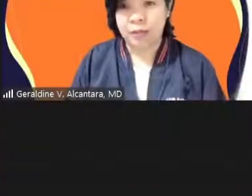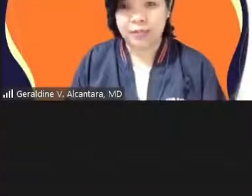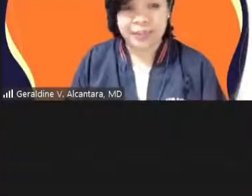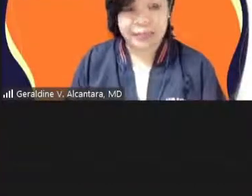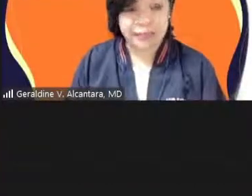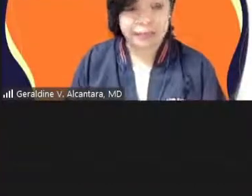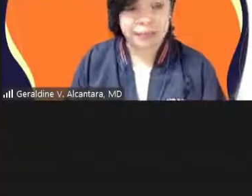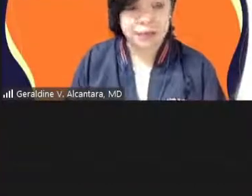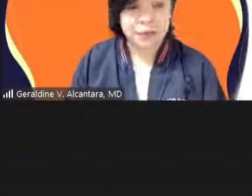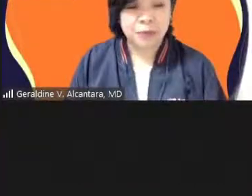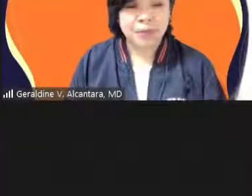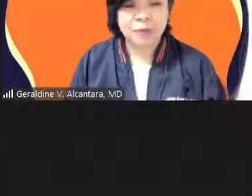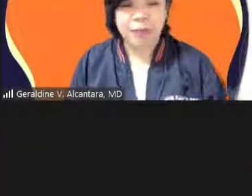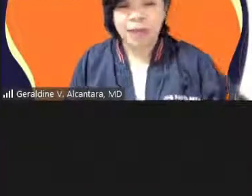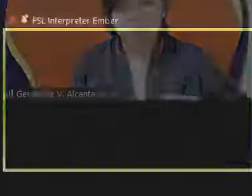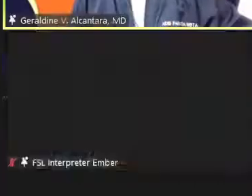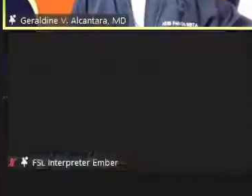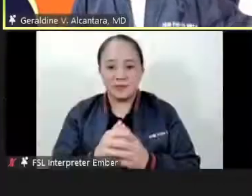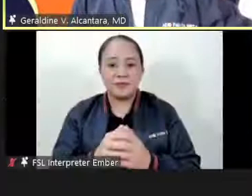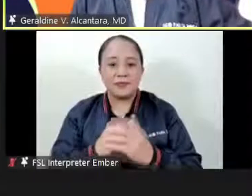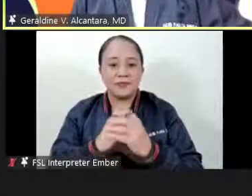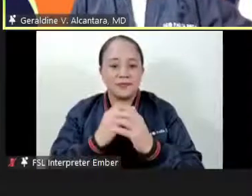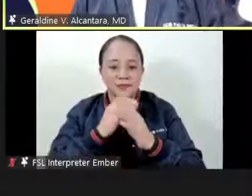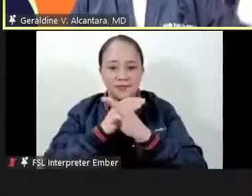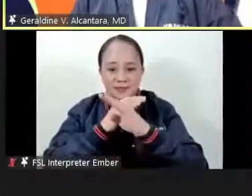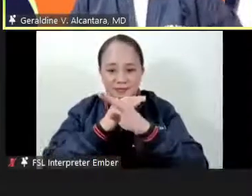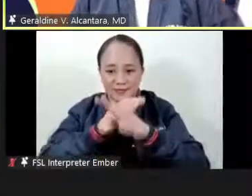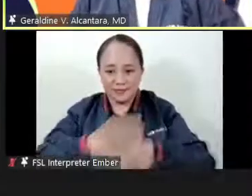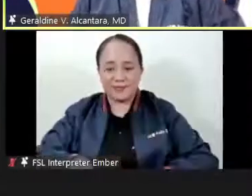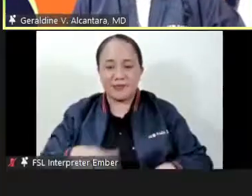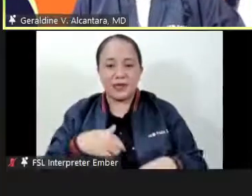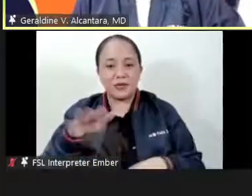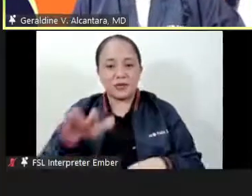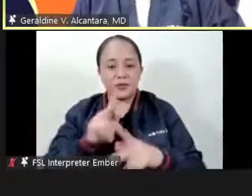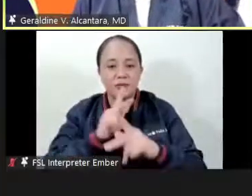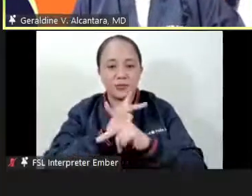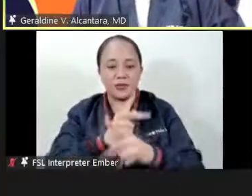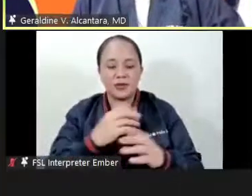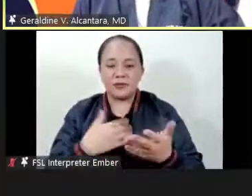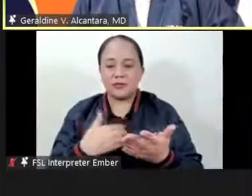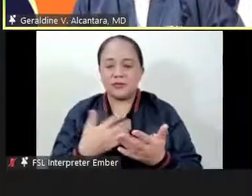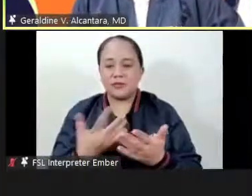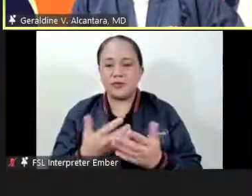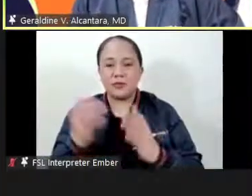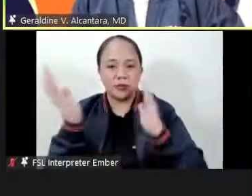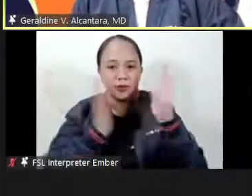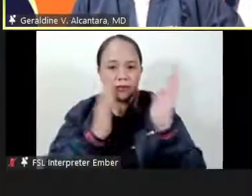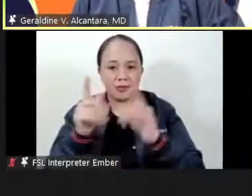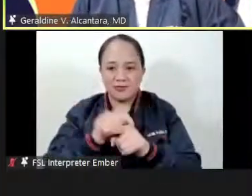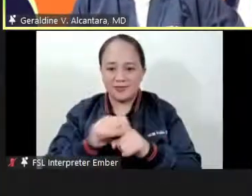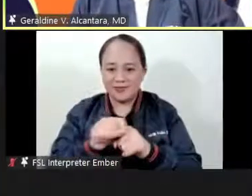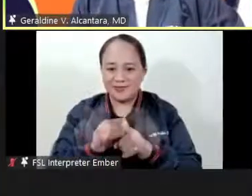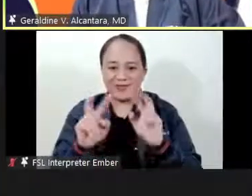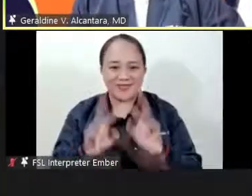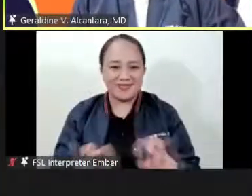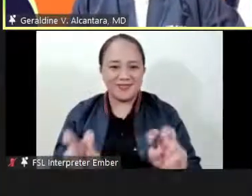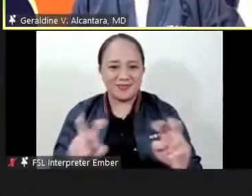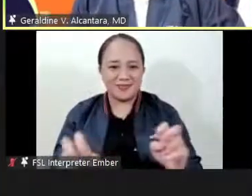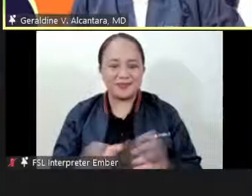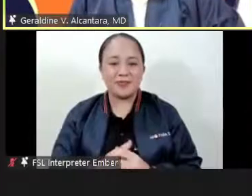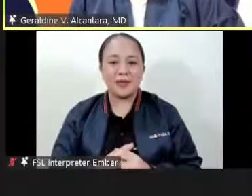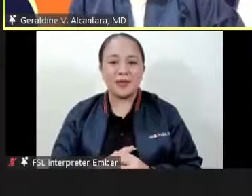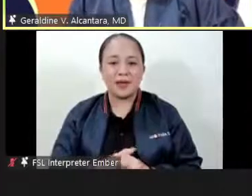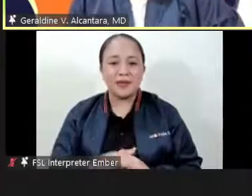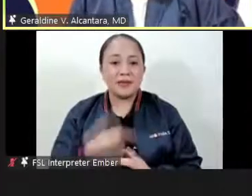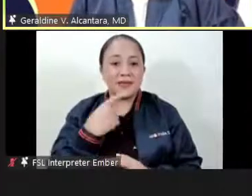2021, entitled Breaking Barriers in Child Protection, Service, Training, and Research. As